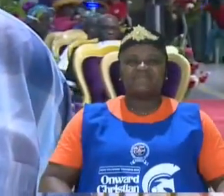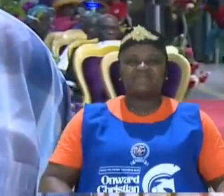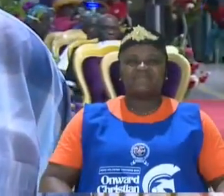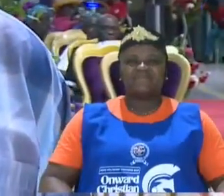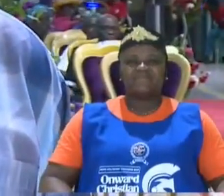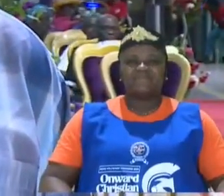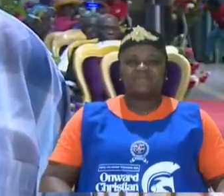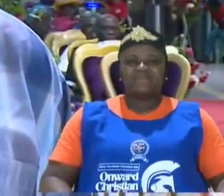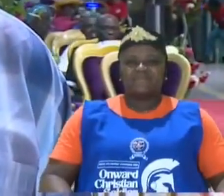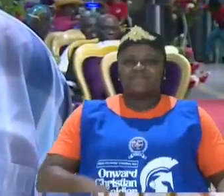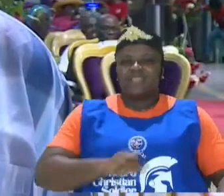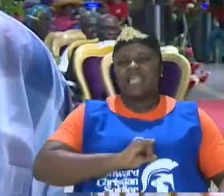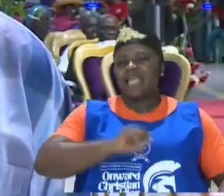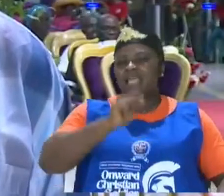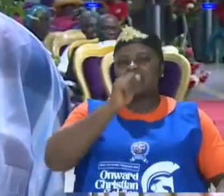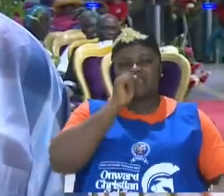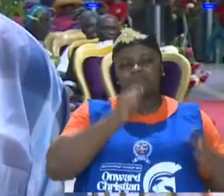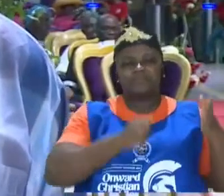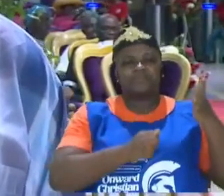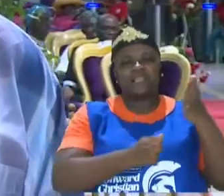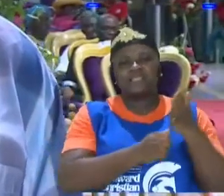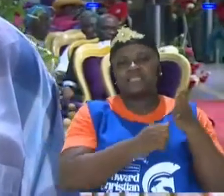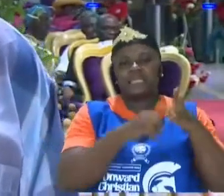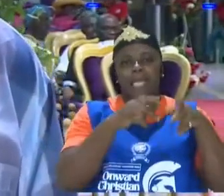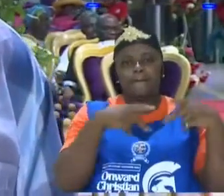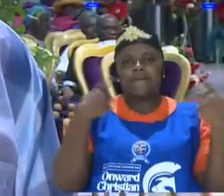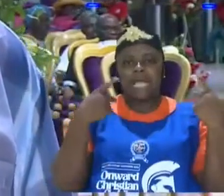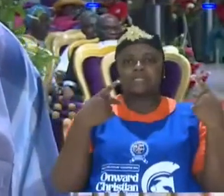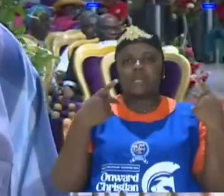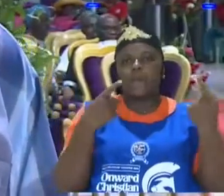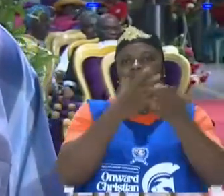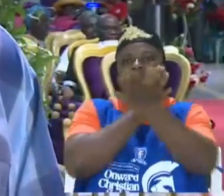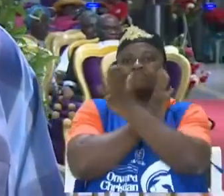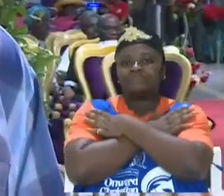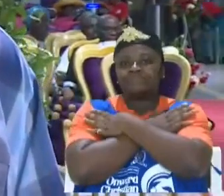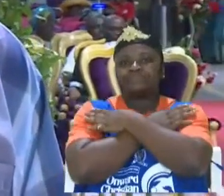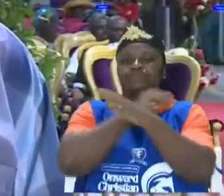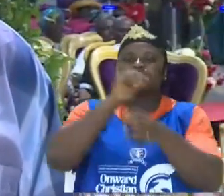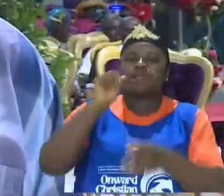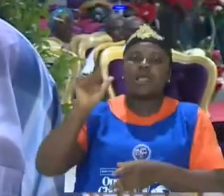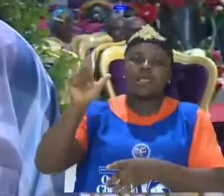I am AP Sunday Aladigbaye.